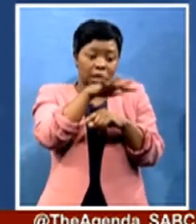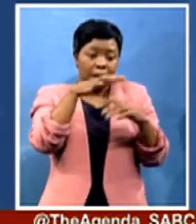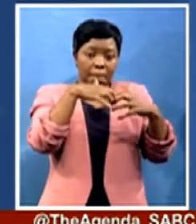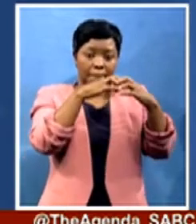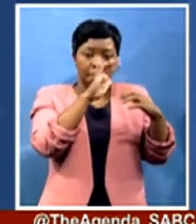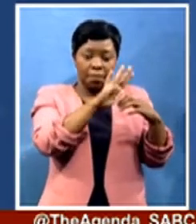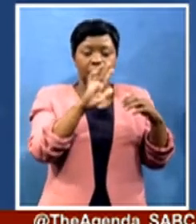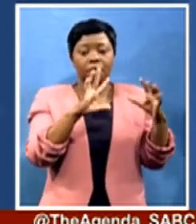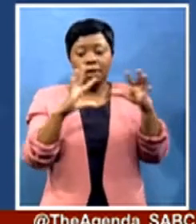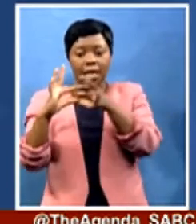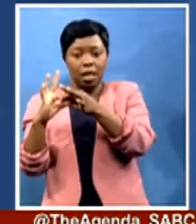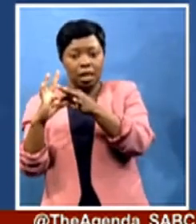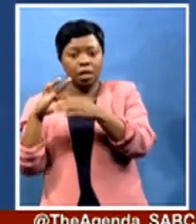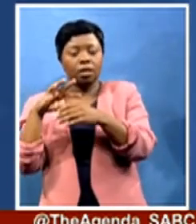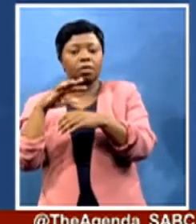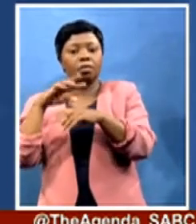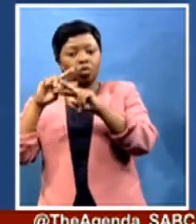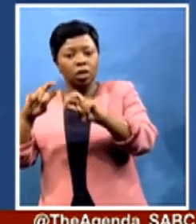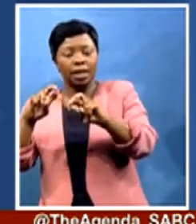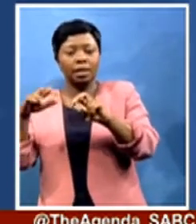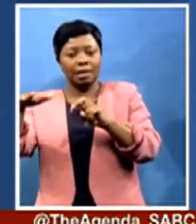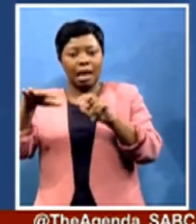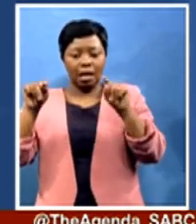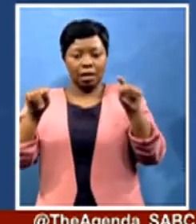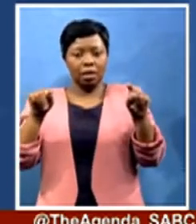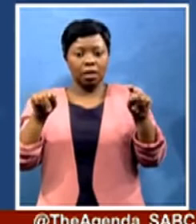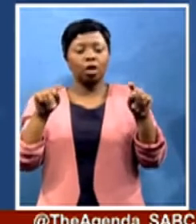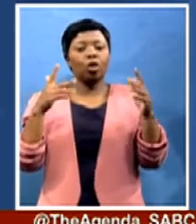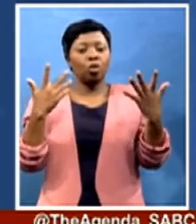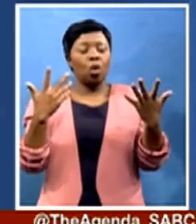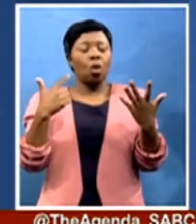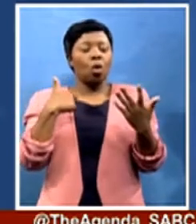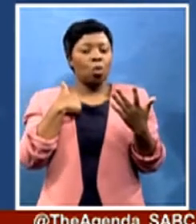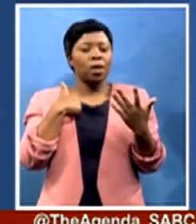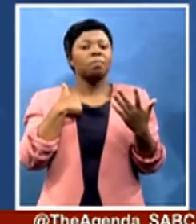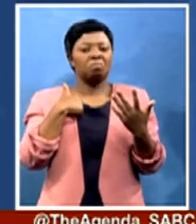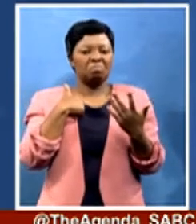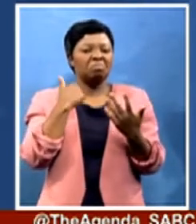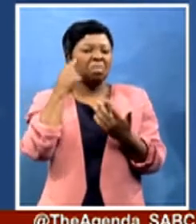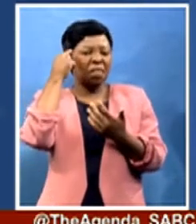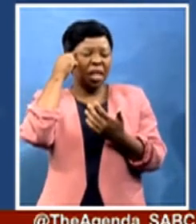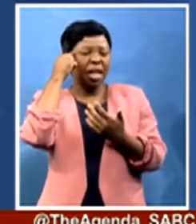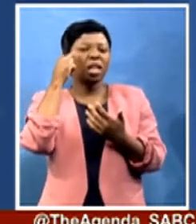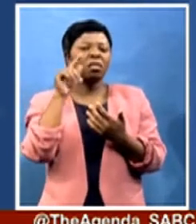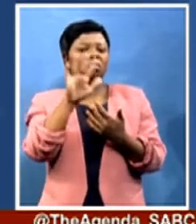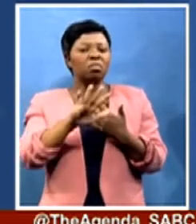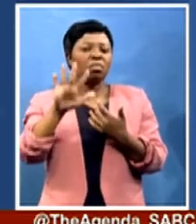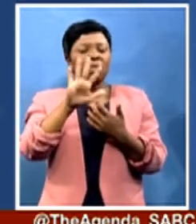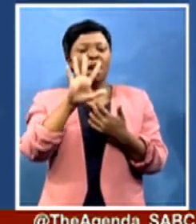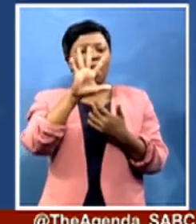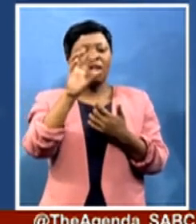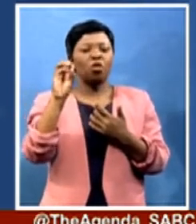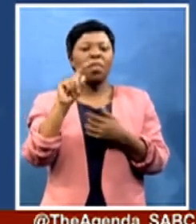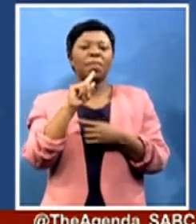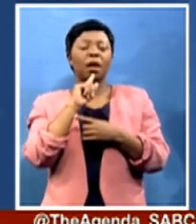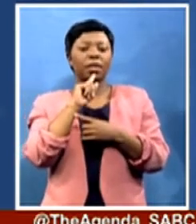we anticipate that we will be able to complete the vaccination of 500,000 healthcare workers by the 14th of May.